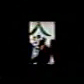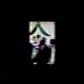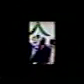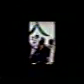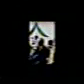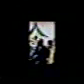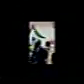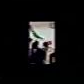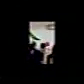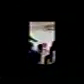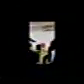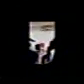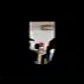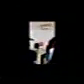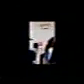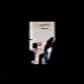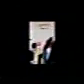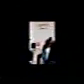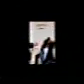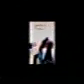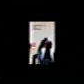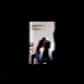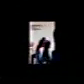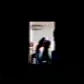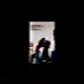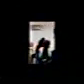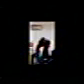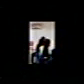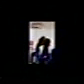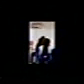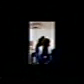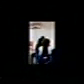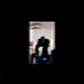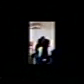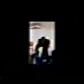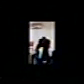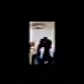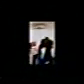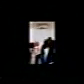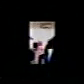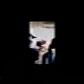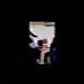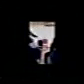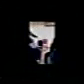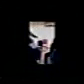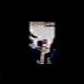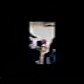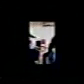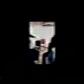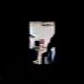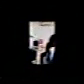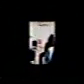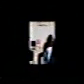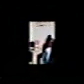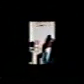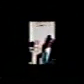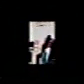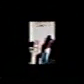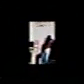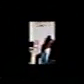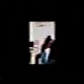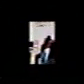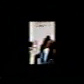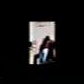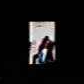years, 30 years, you come tonight in this divine encounter with the Lord, and the yoke is broken